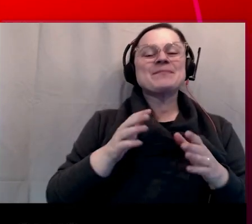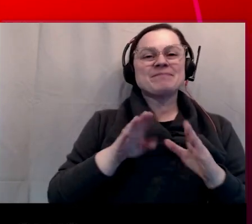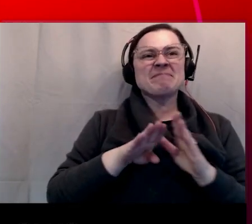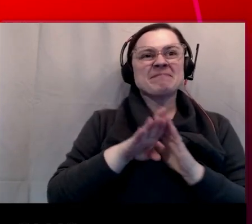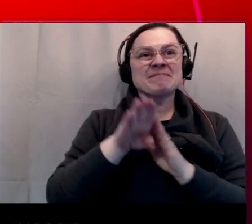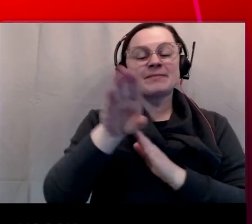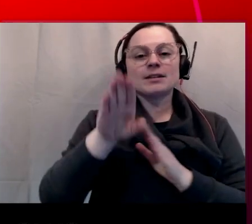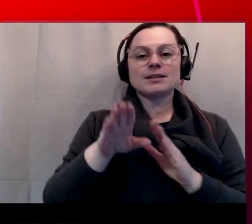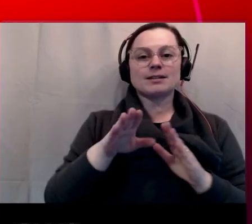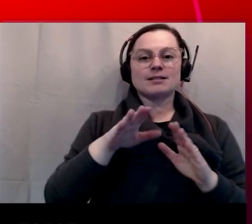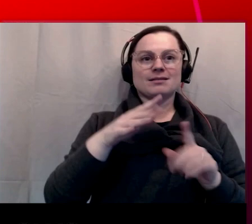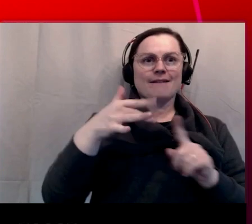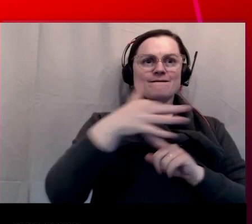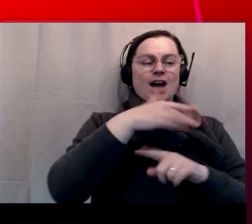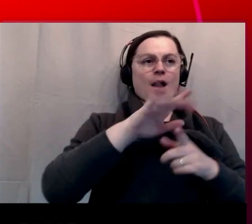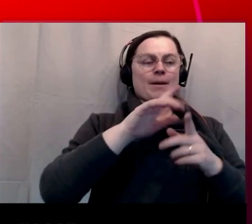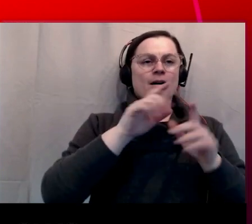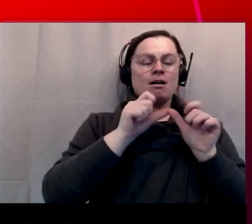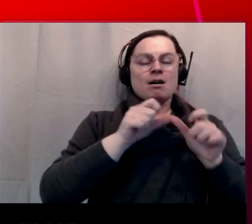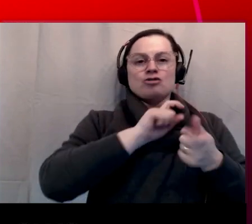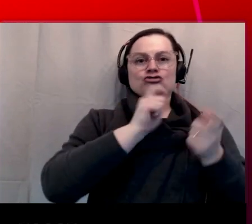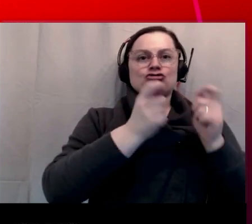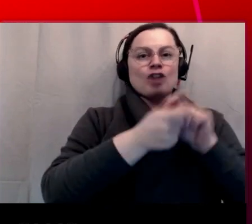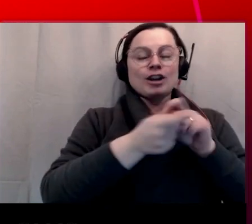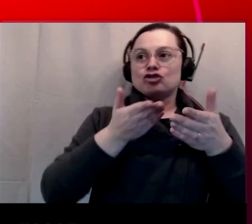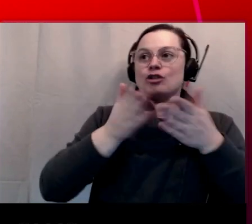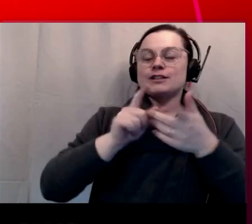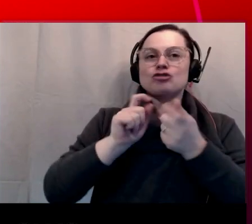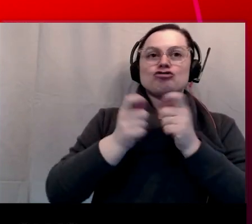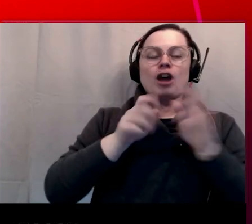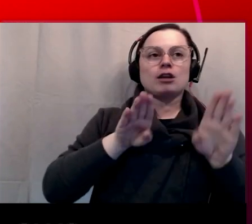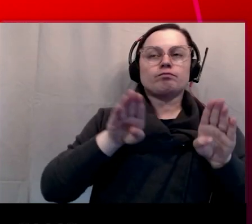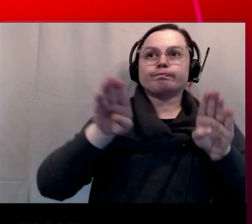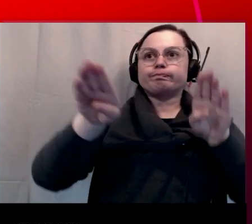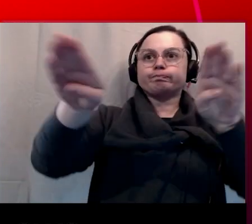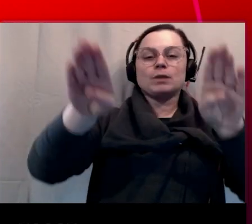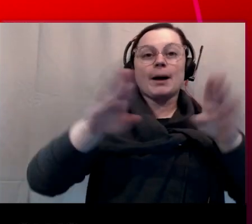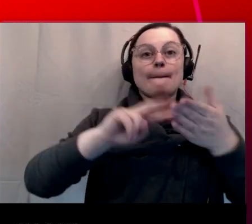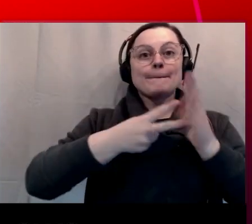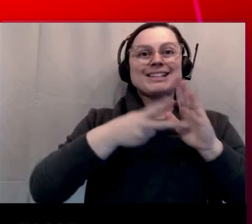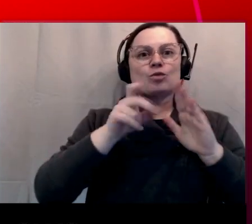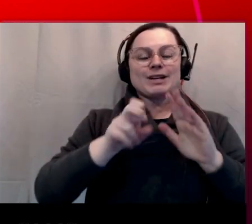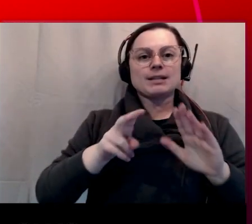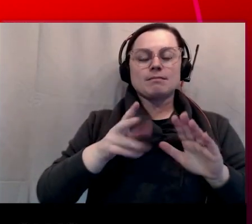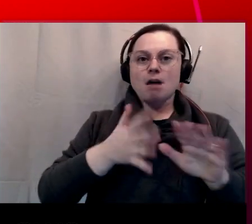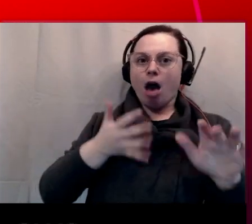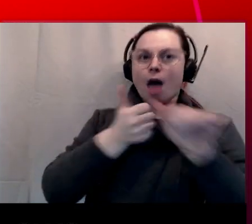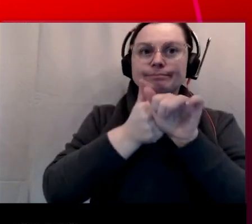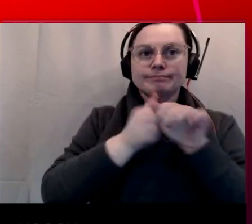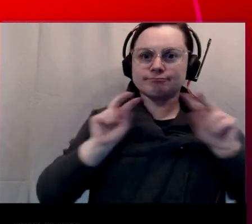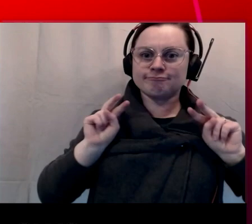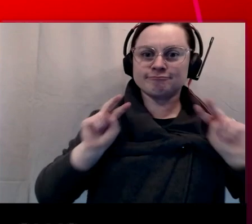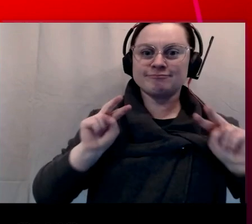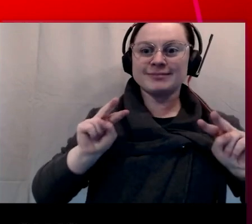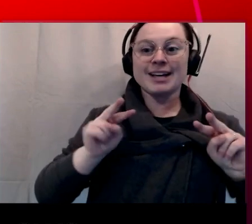changing constantly, with services changing constantly, you have to be on top of things. And you cannot do that